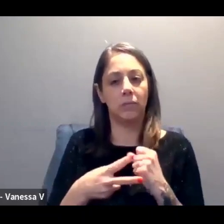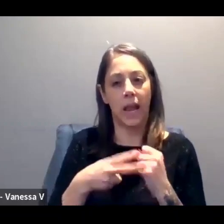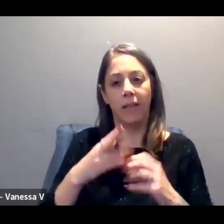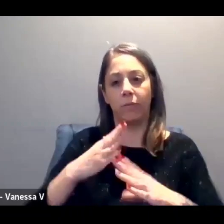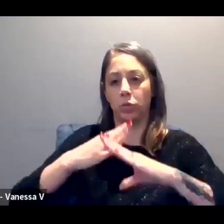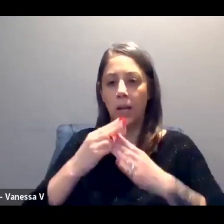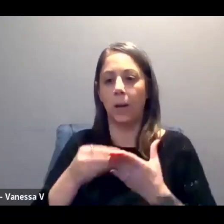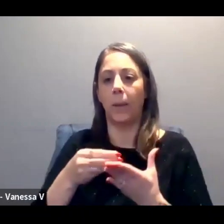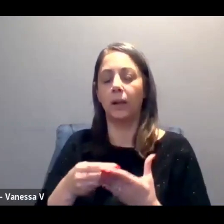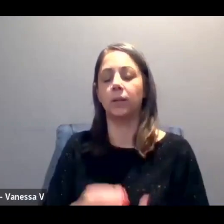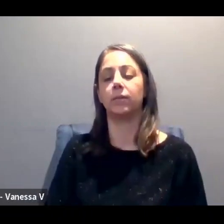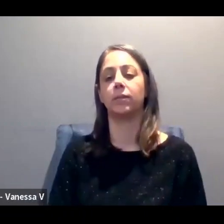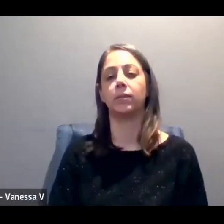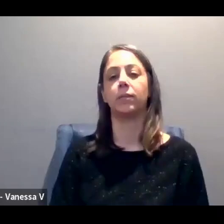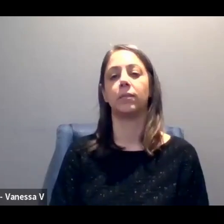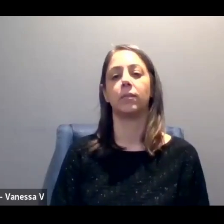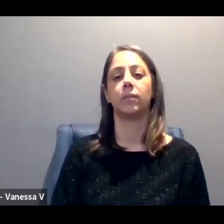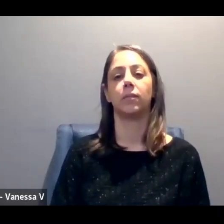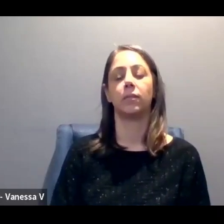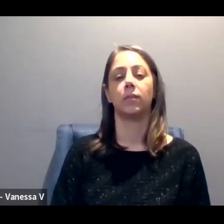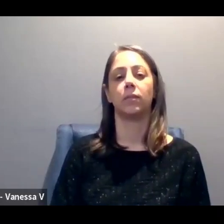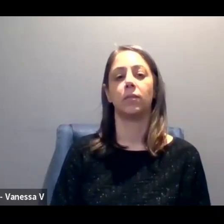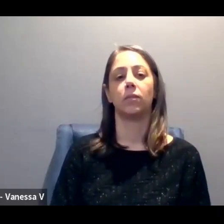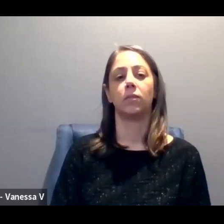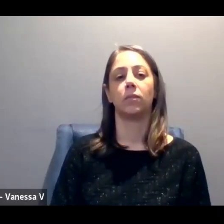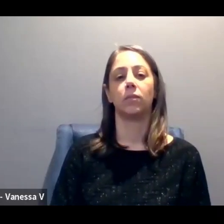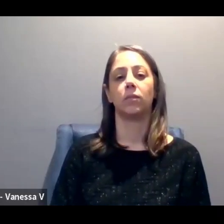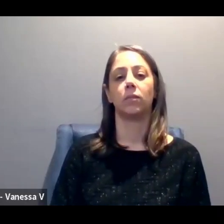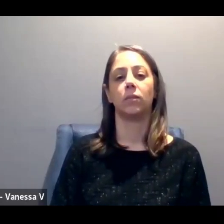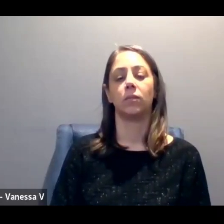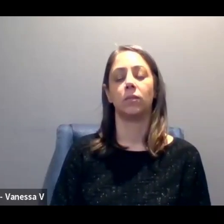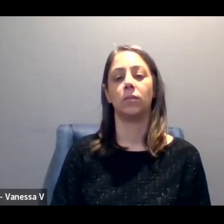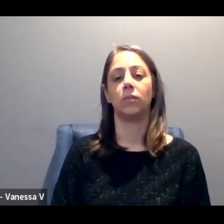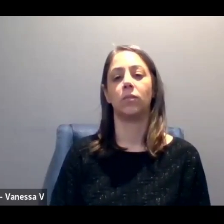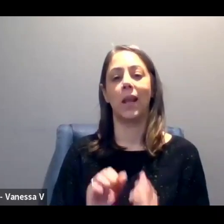to not looking for loopholes or anything like that, but also